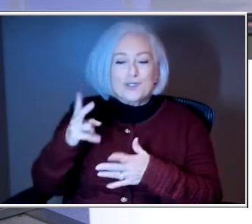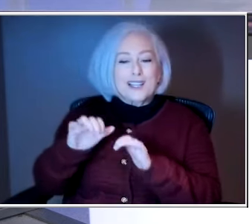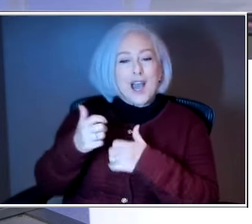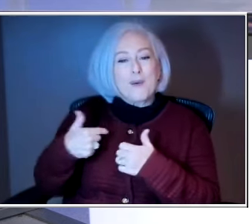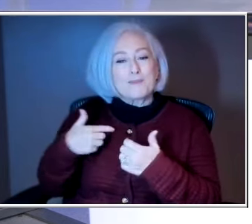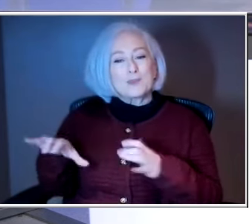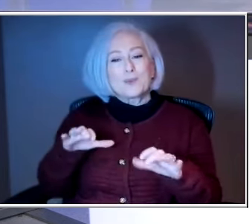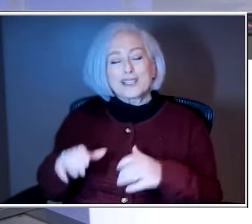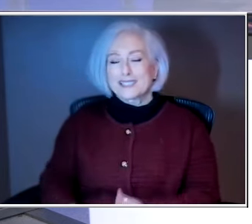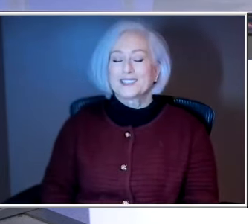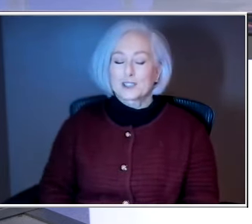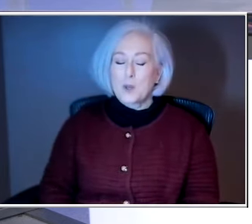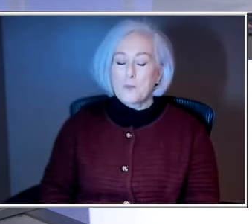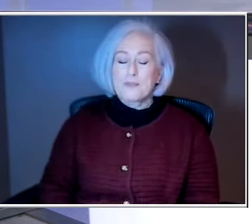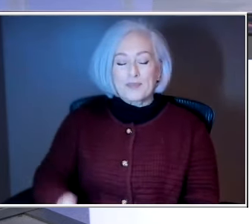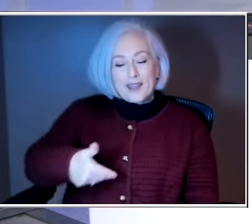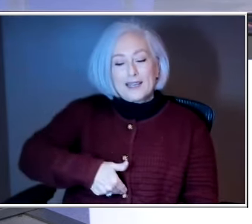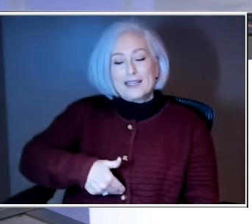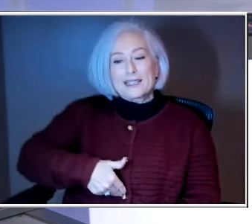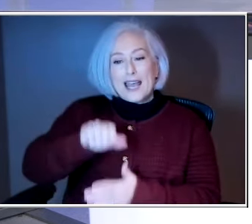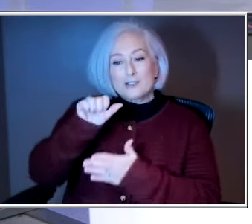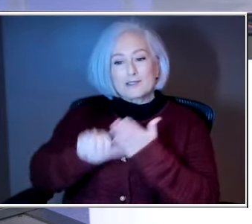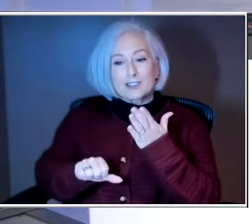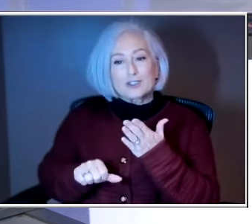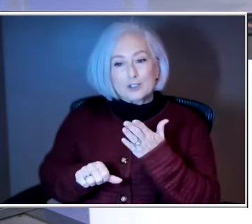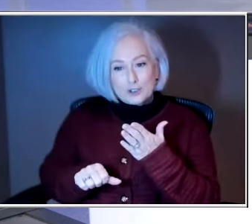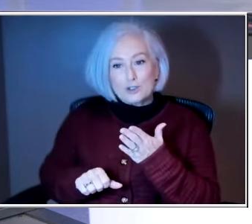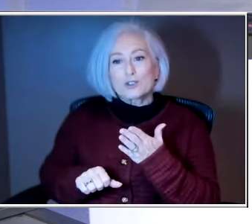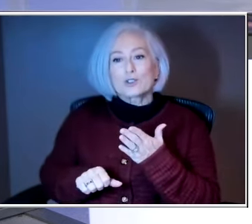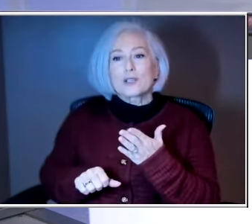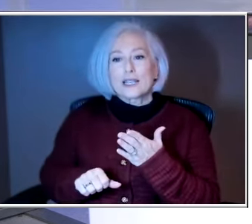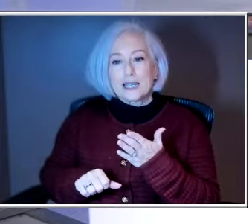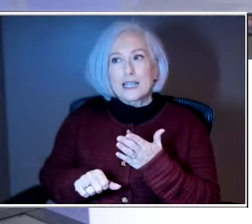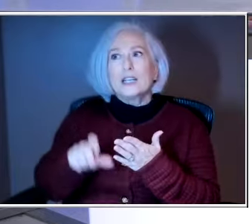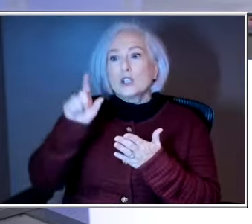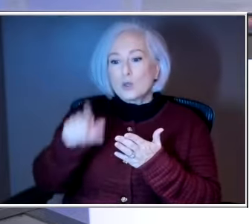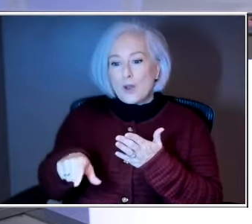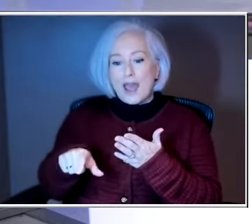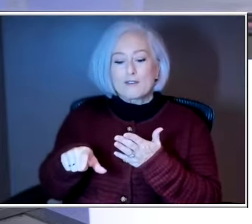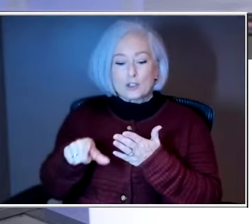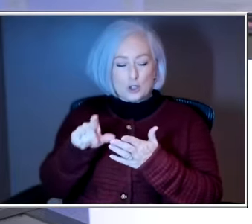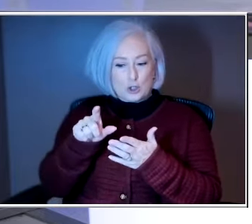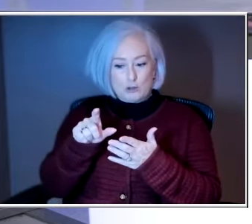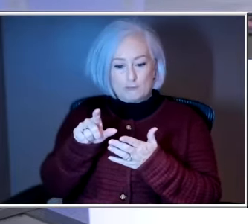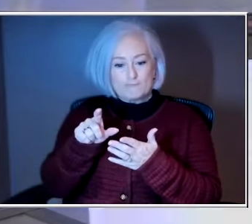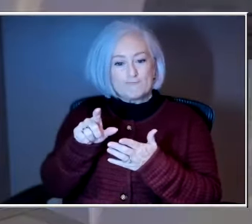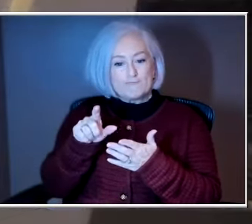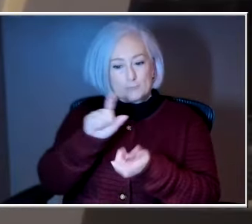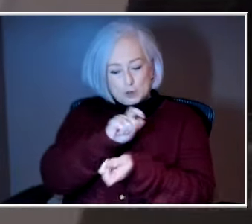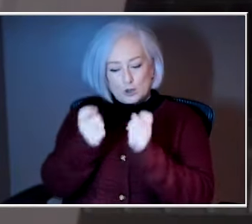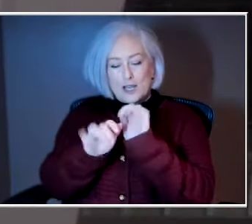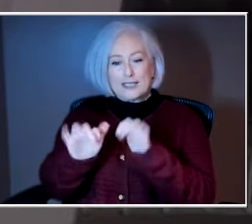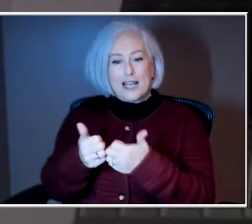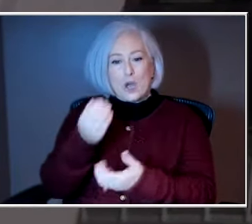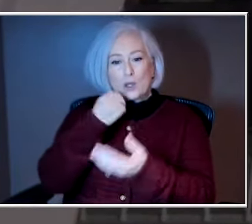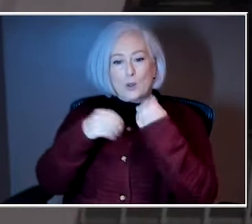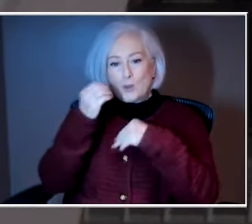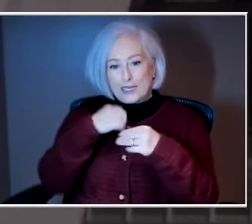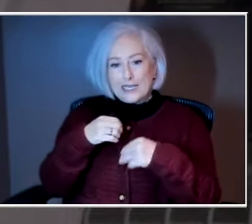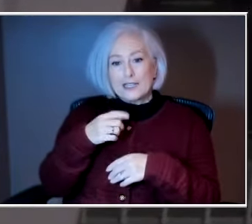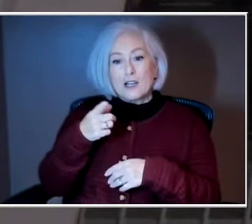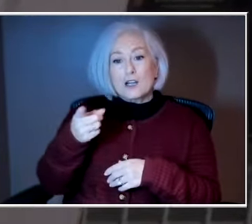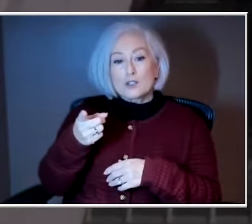about gastric bypass, something that comes up is the diet changes, the way you eat, how much you eat, when you eat. So you actually let us come